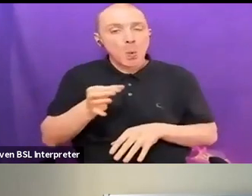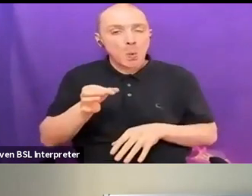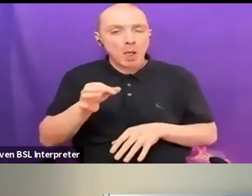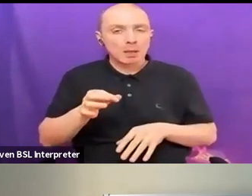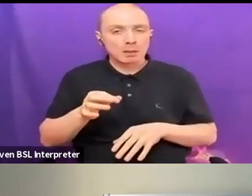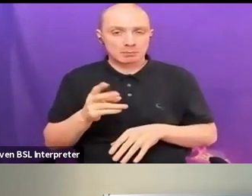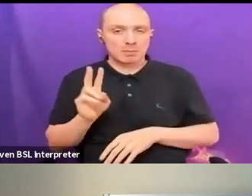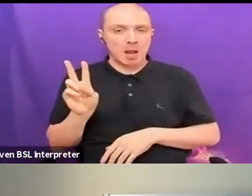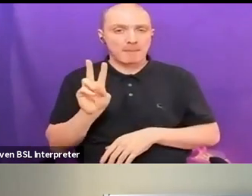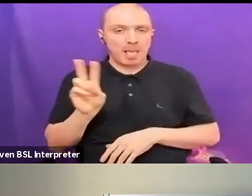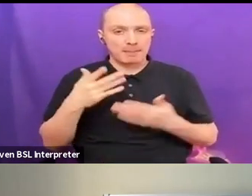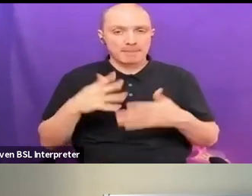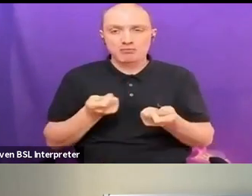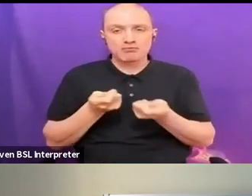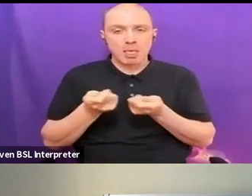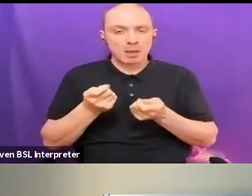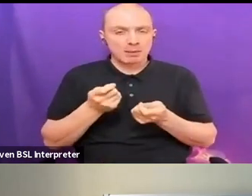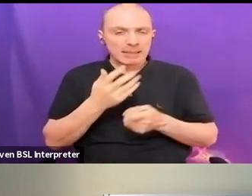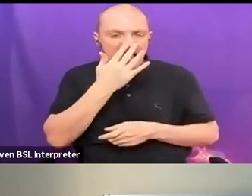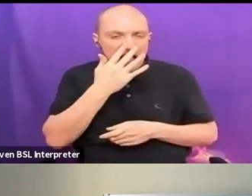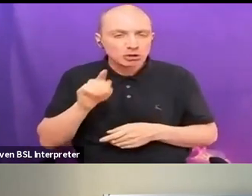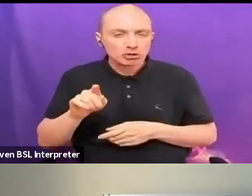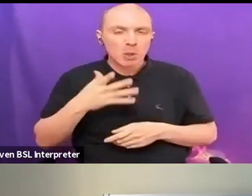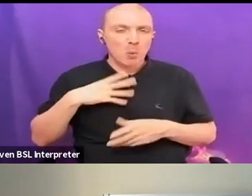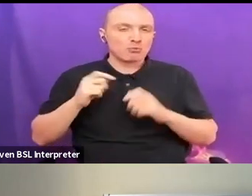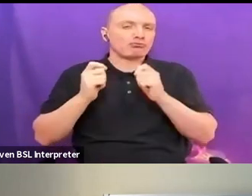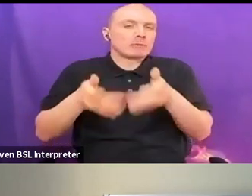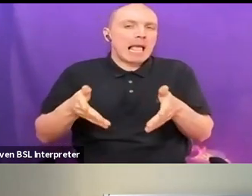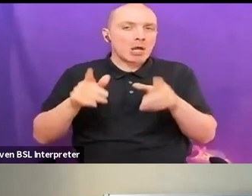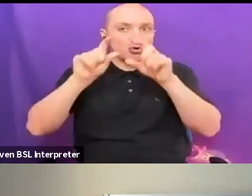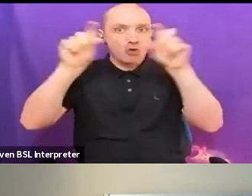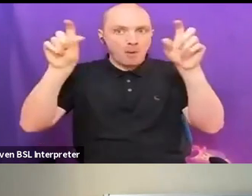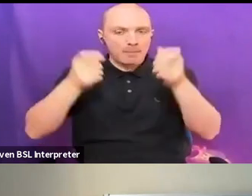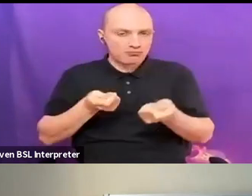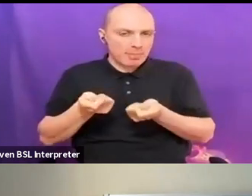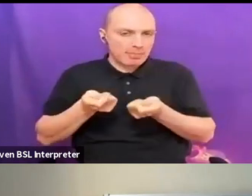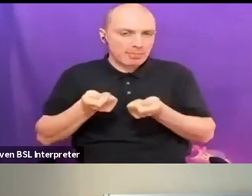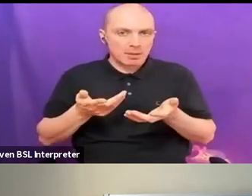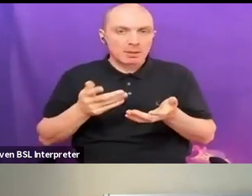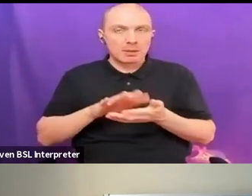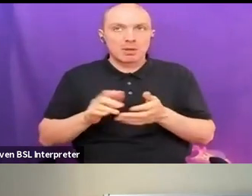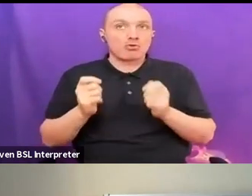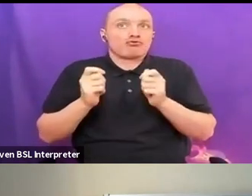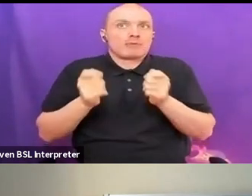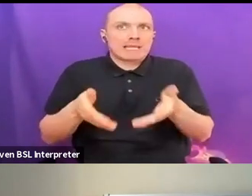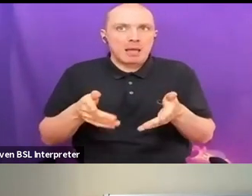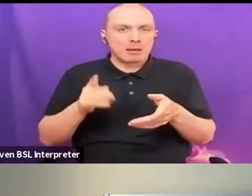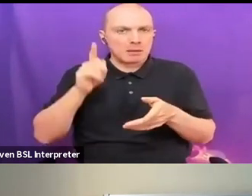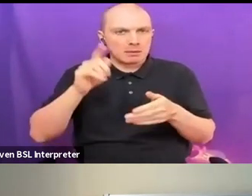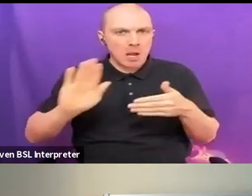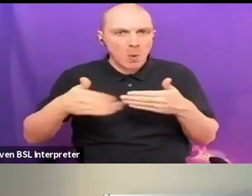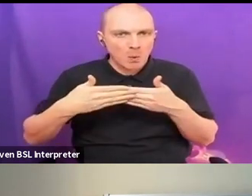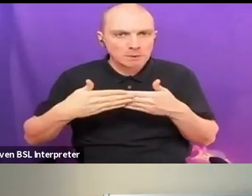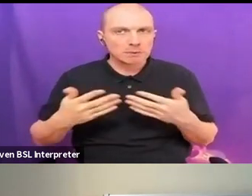years, were getting old and wanted to retire. And suddenly you've got no local shop, which means people then suddenly have to